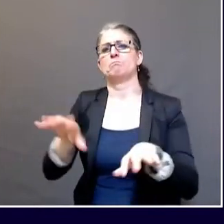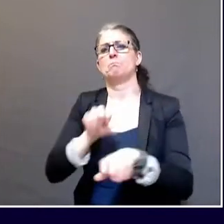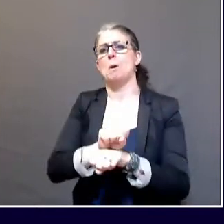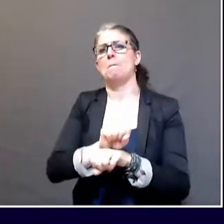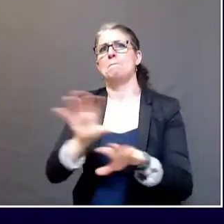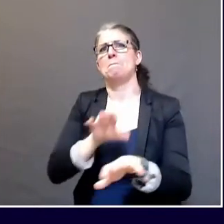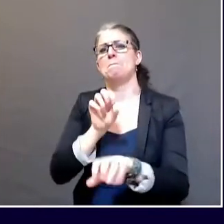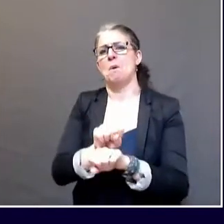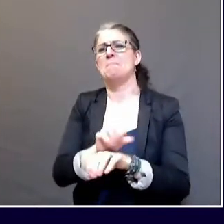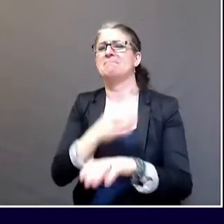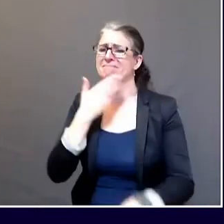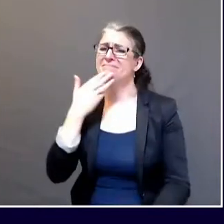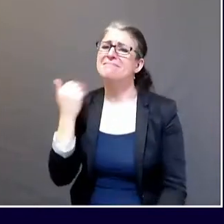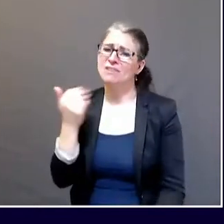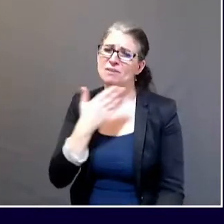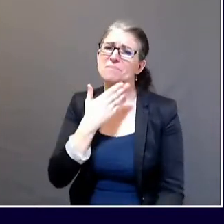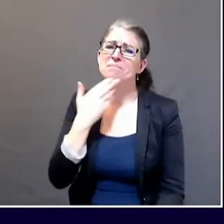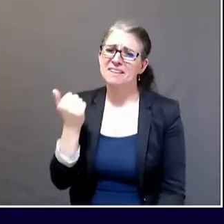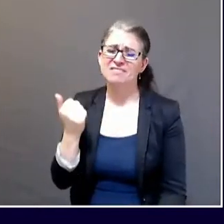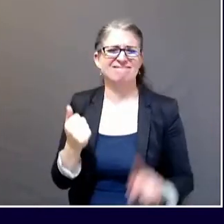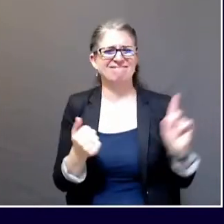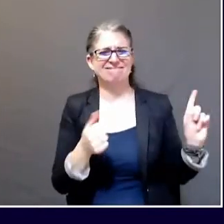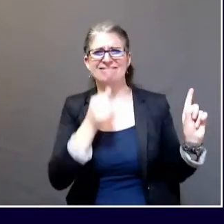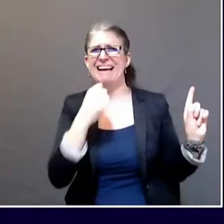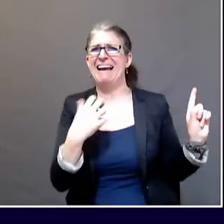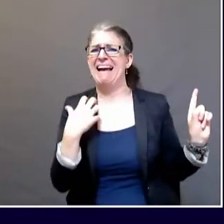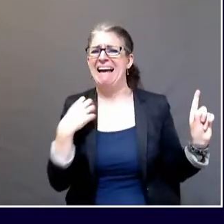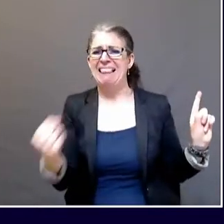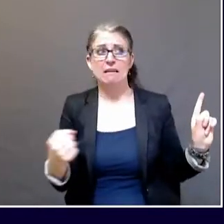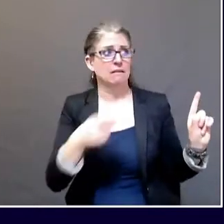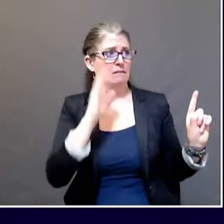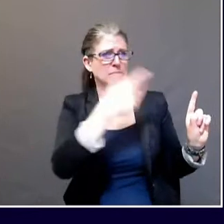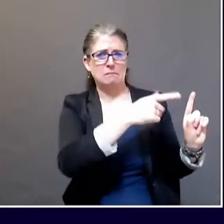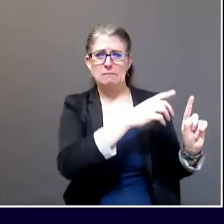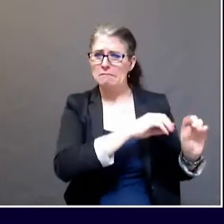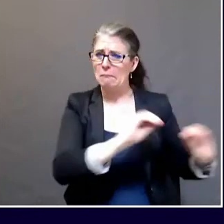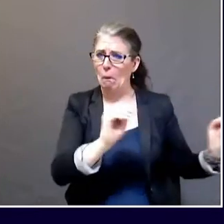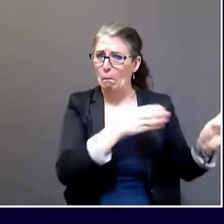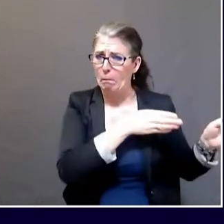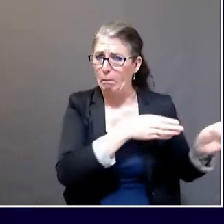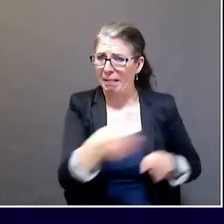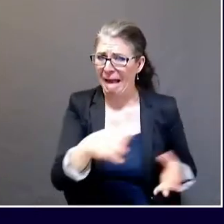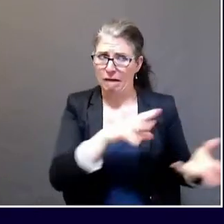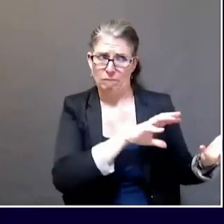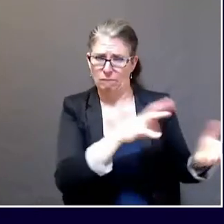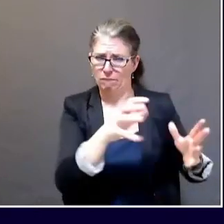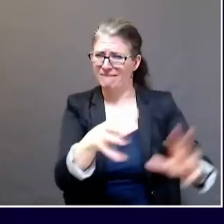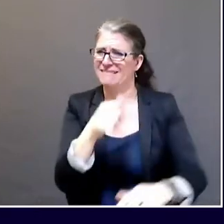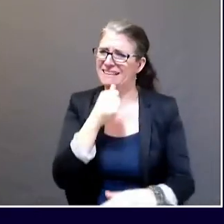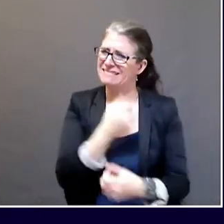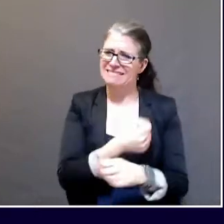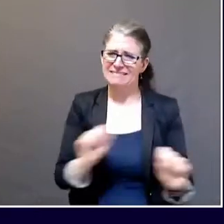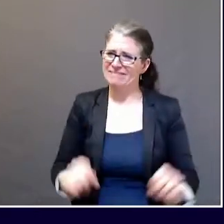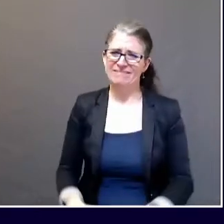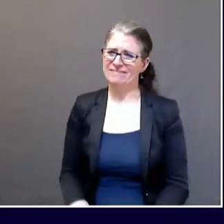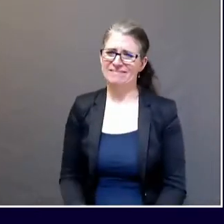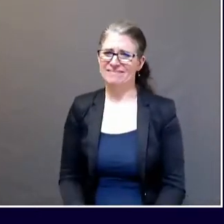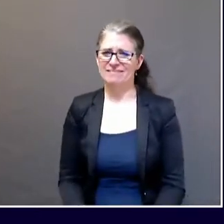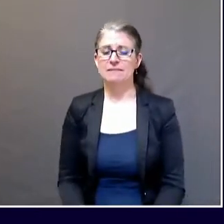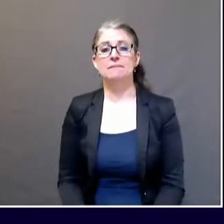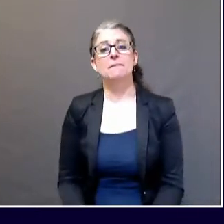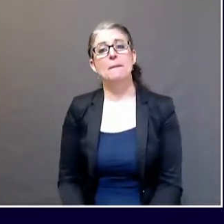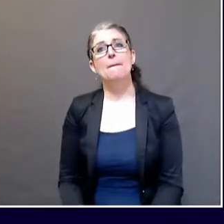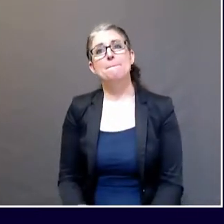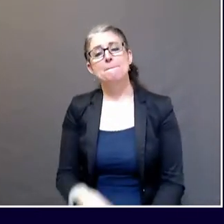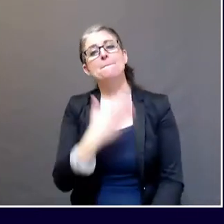without any sort of order and potentially spreading COVID there. Thank you. Now, just the second question, kind of